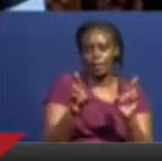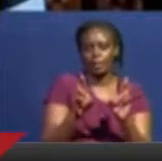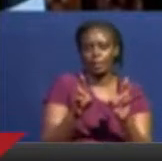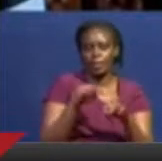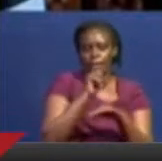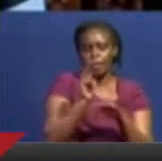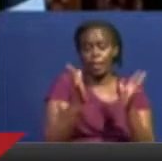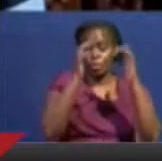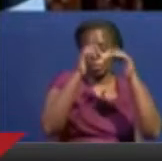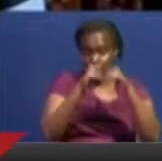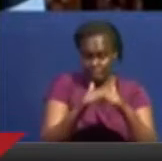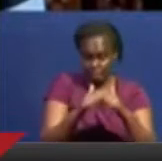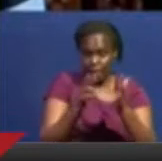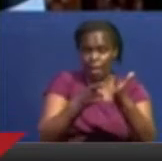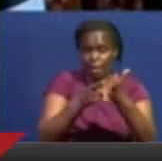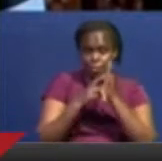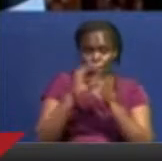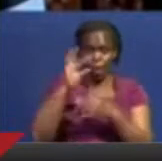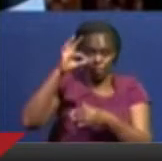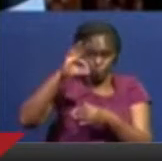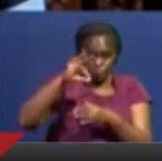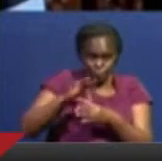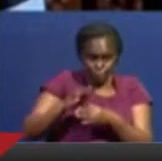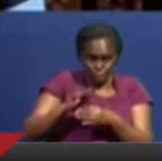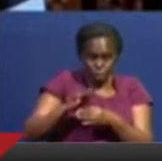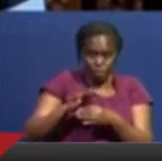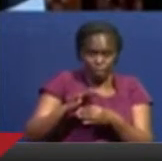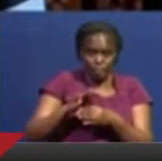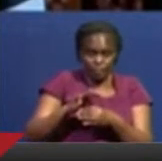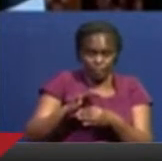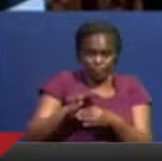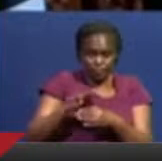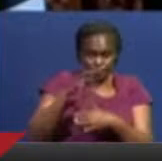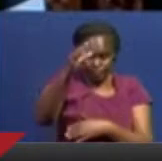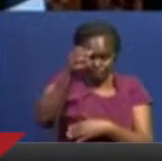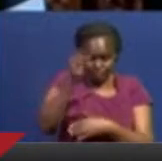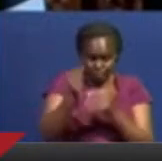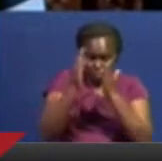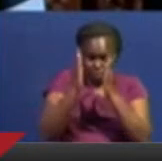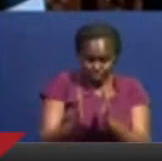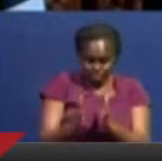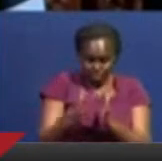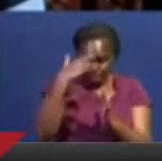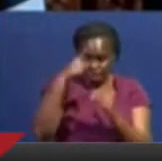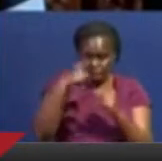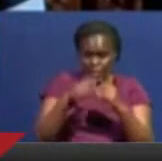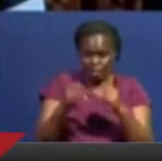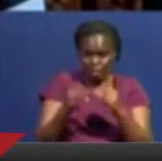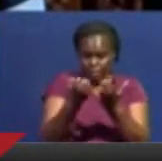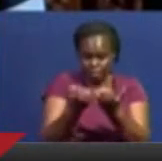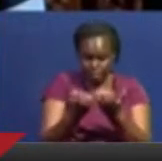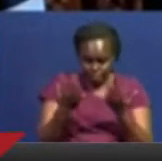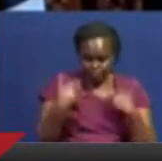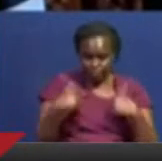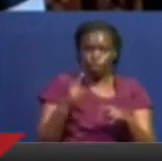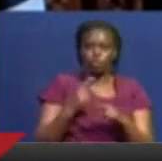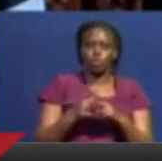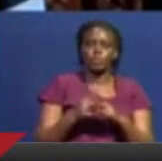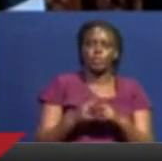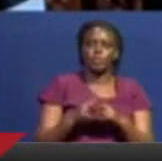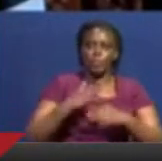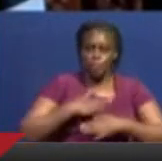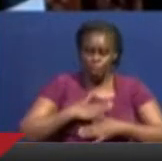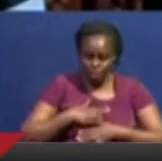National Assembly is then required to vote on the nomination within 60 days after receiving it.